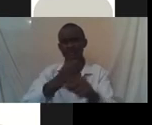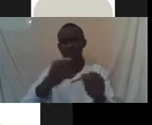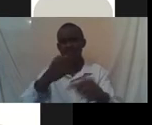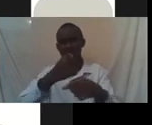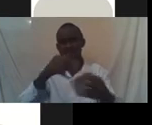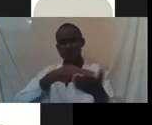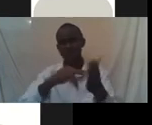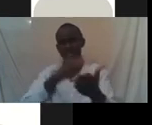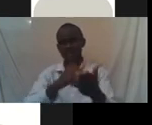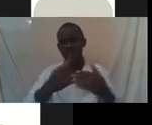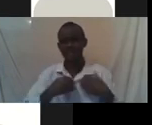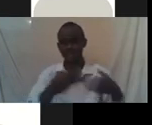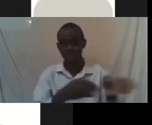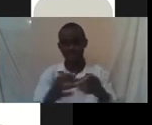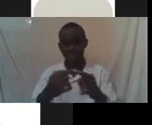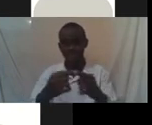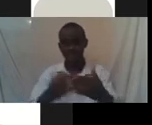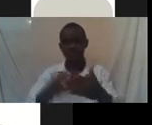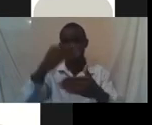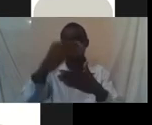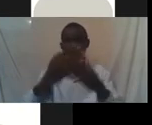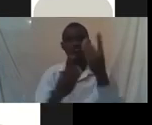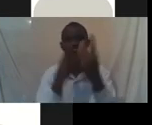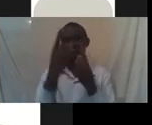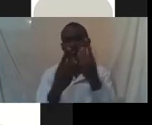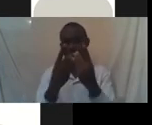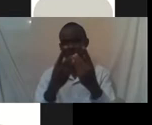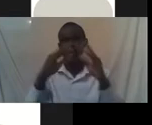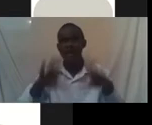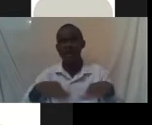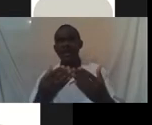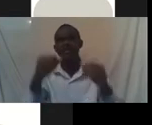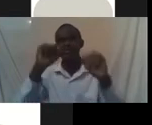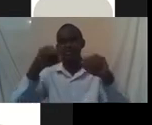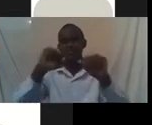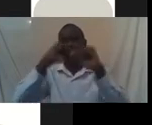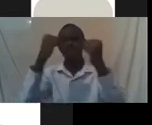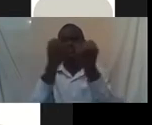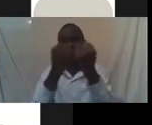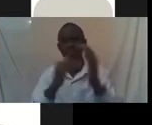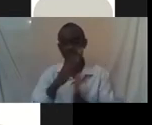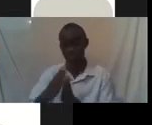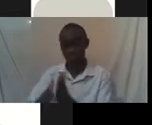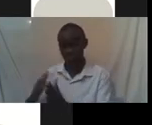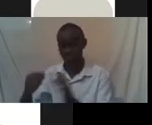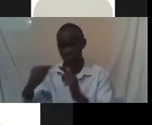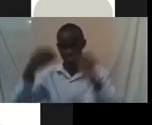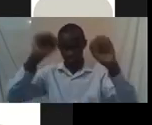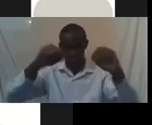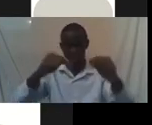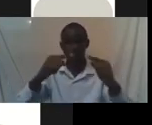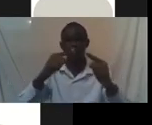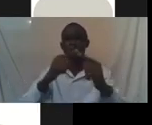further dialogue and discussion? And how should civil society players prepare themselves to enable them to effectively